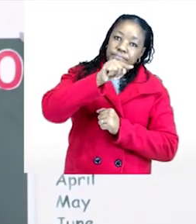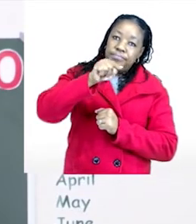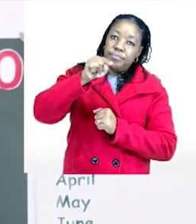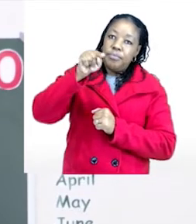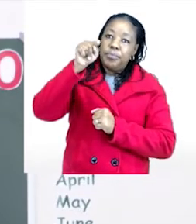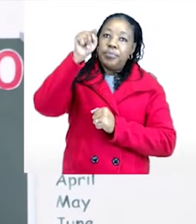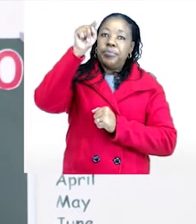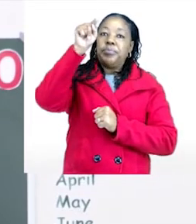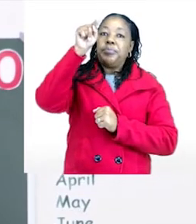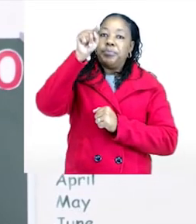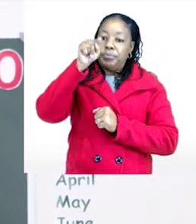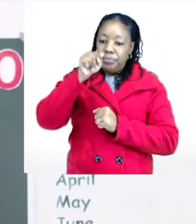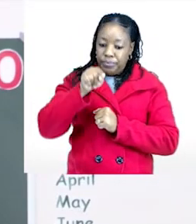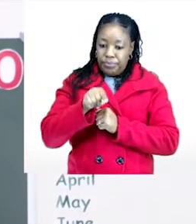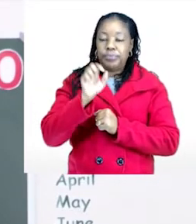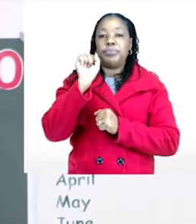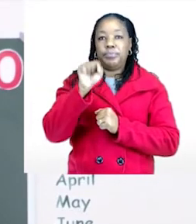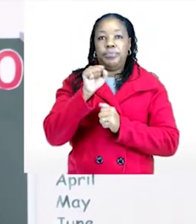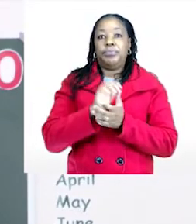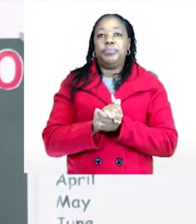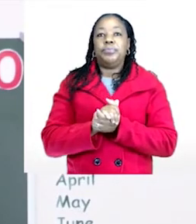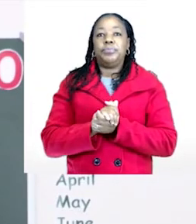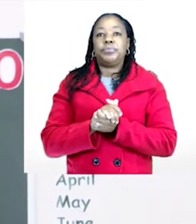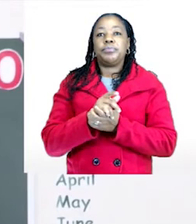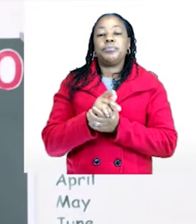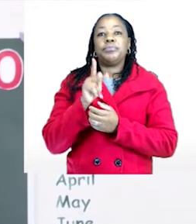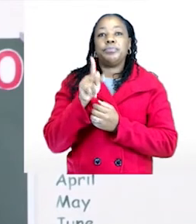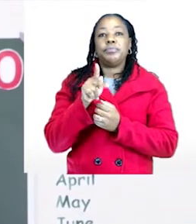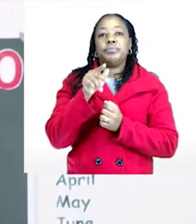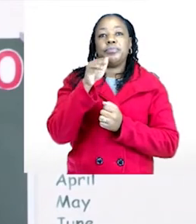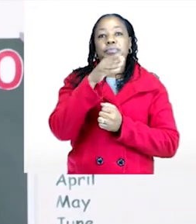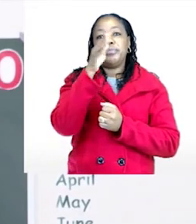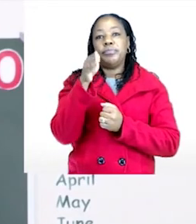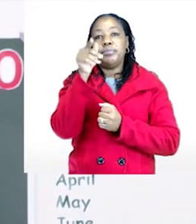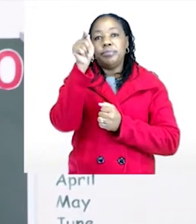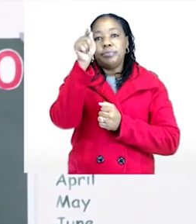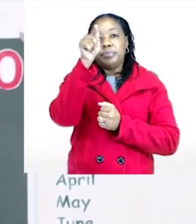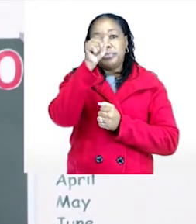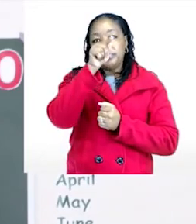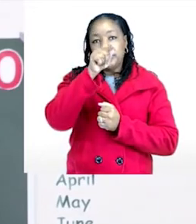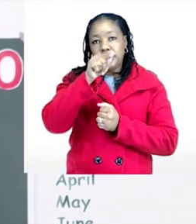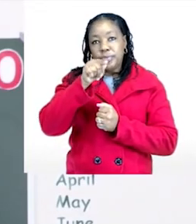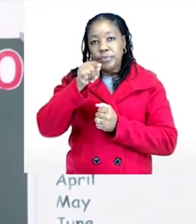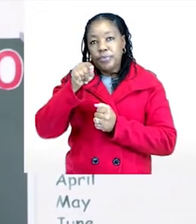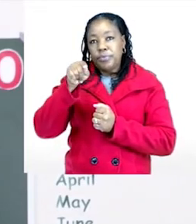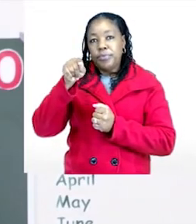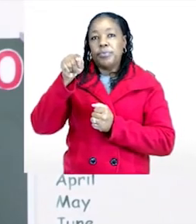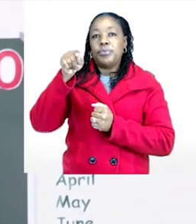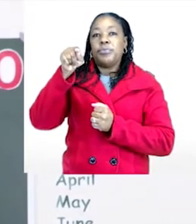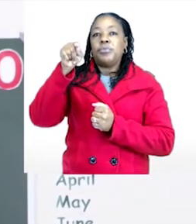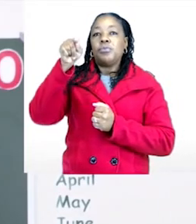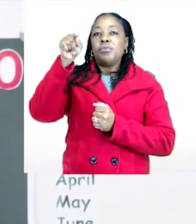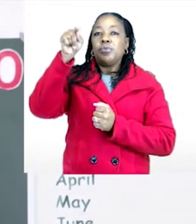once more together. We start right from the corner. We go round the